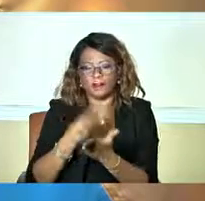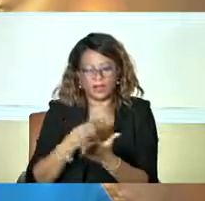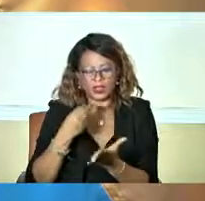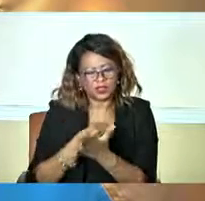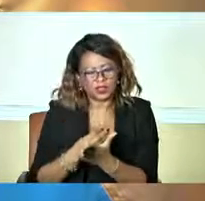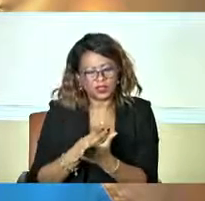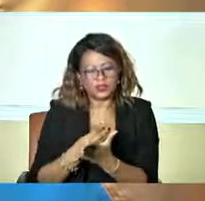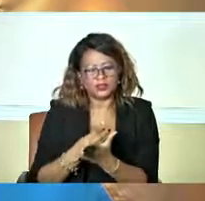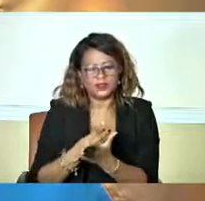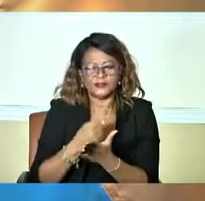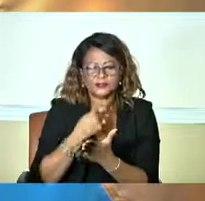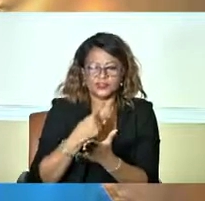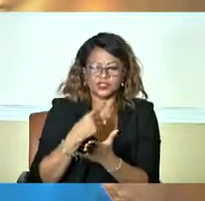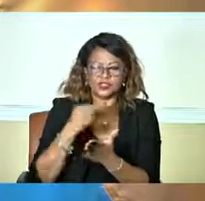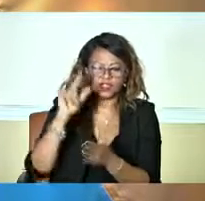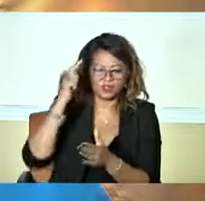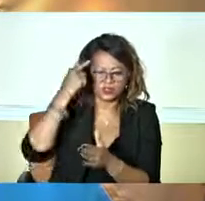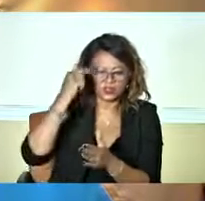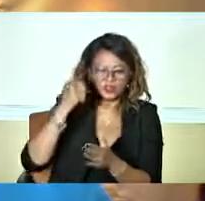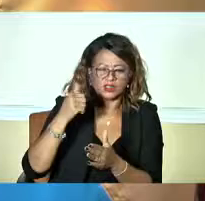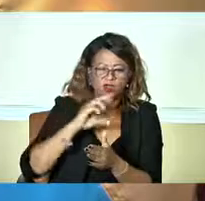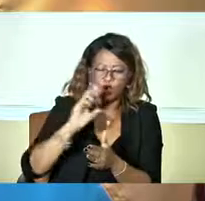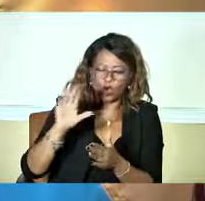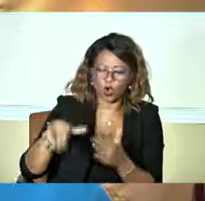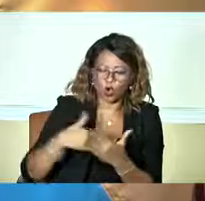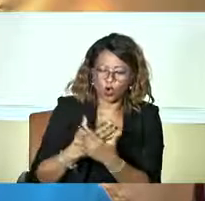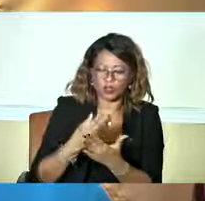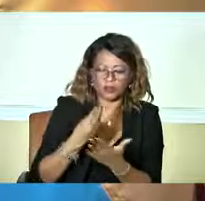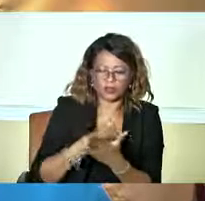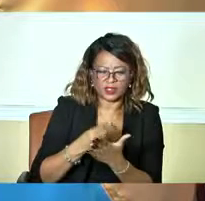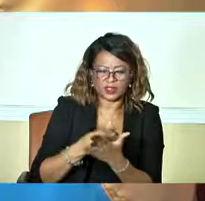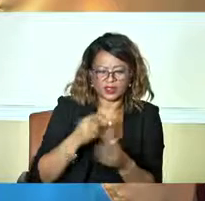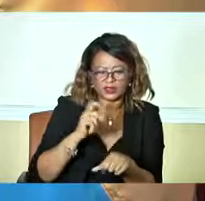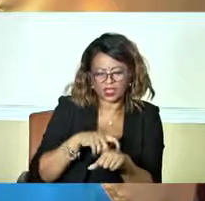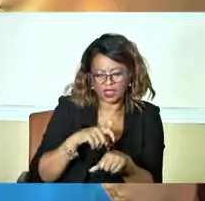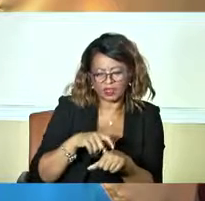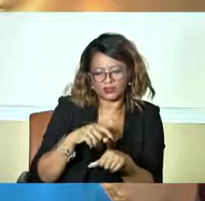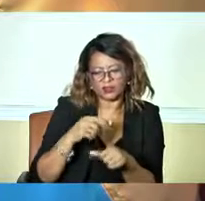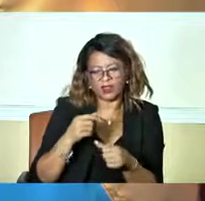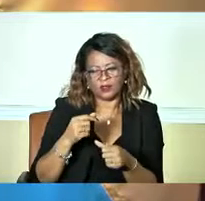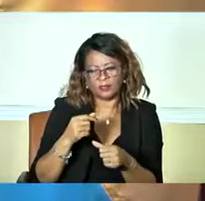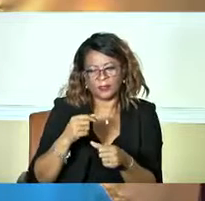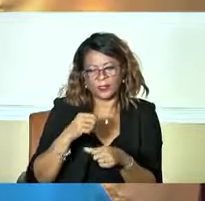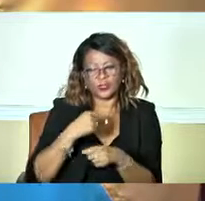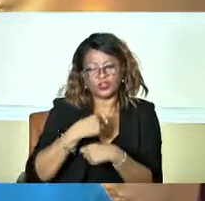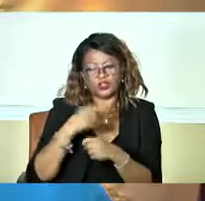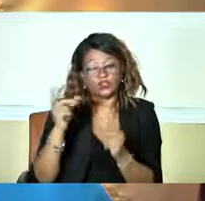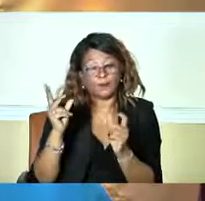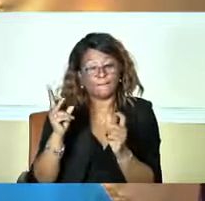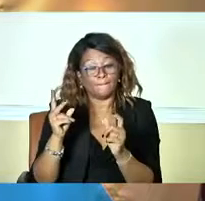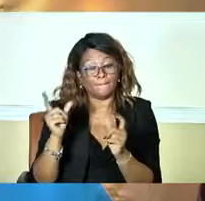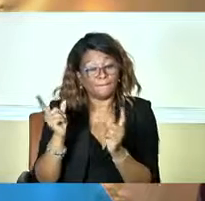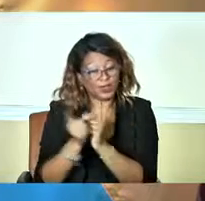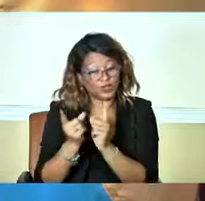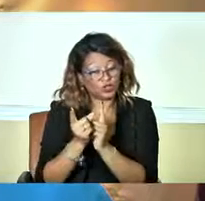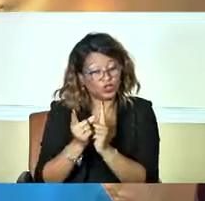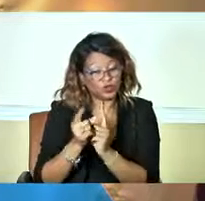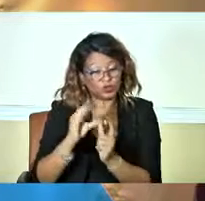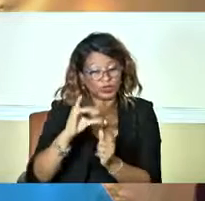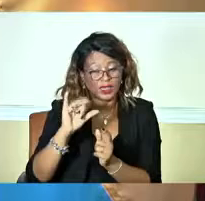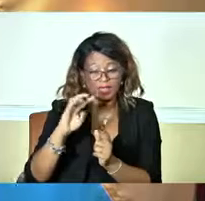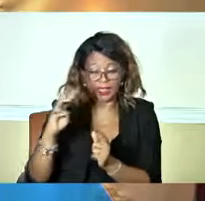Lewis said that the government doesn't have all the money as of right now to meet those claims. Has that program seen